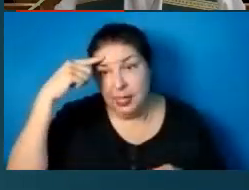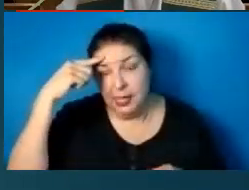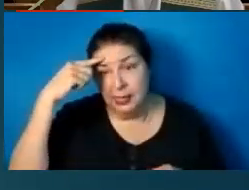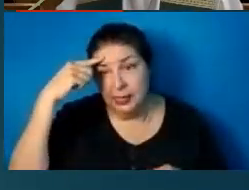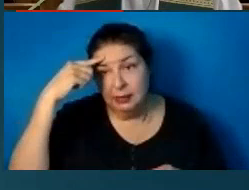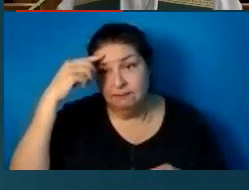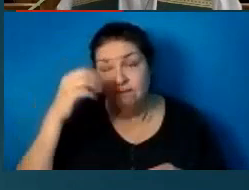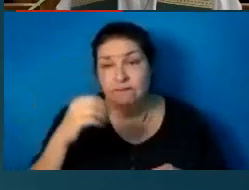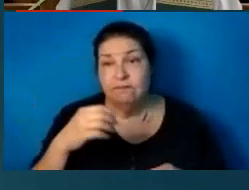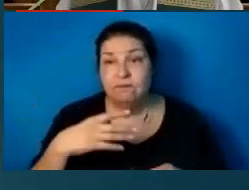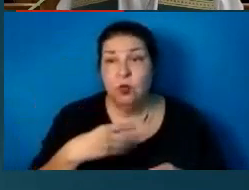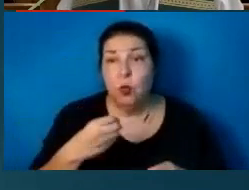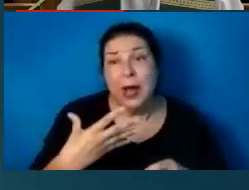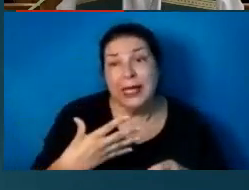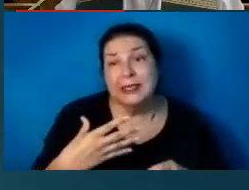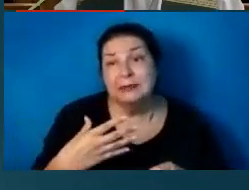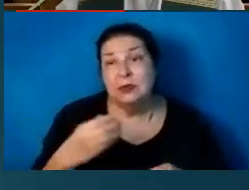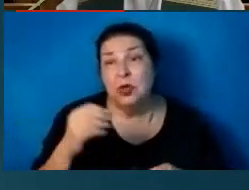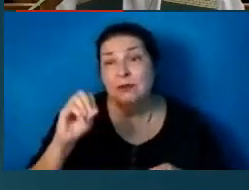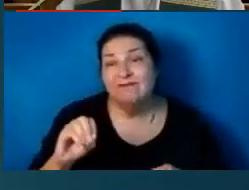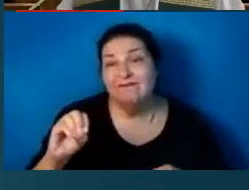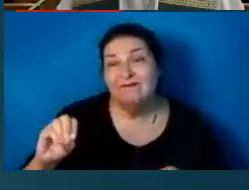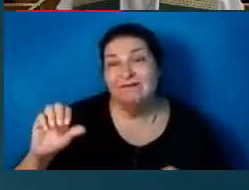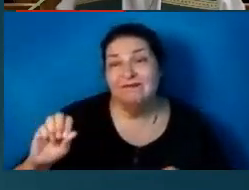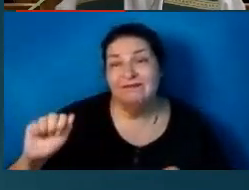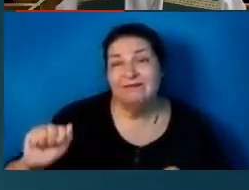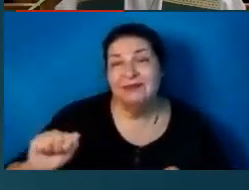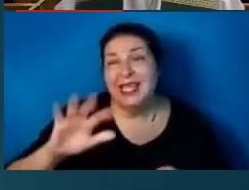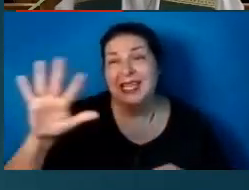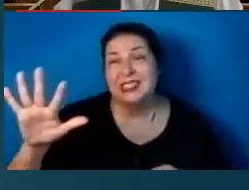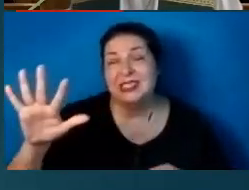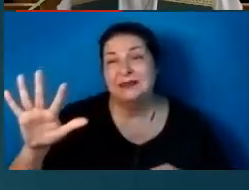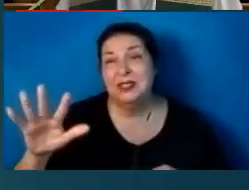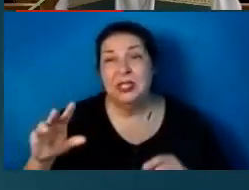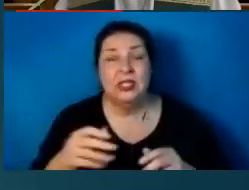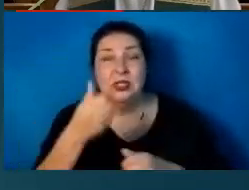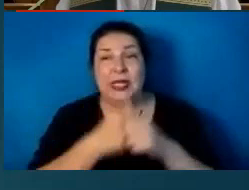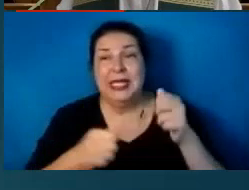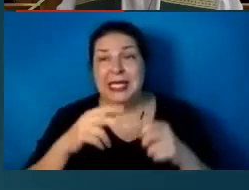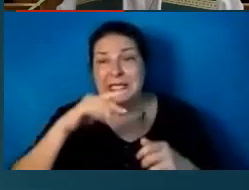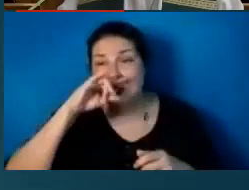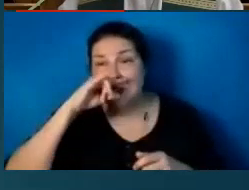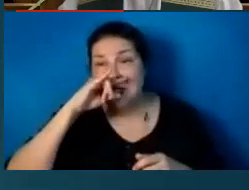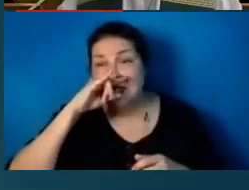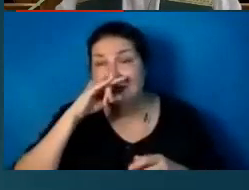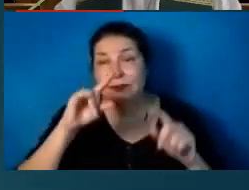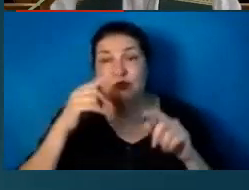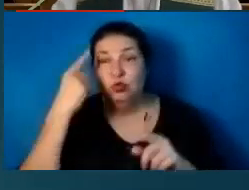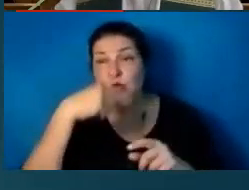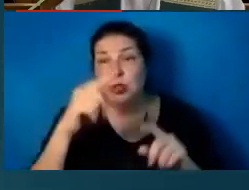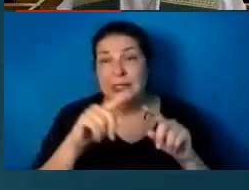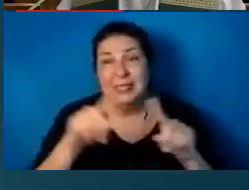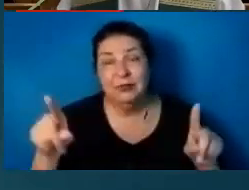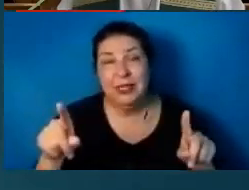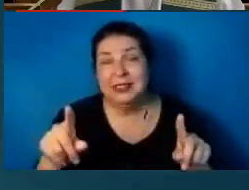children had a unique look to them. Family resemblance was not something that was easy to identify.